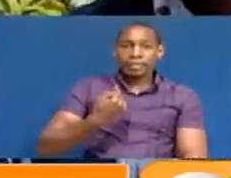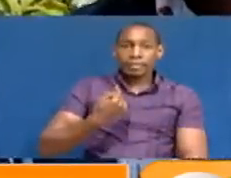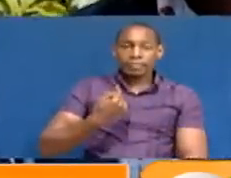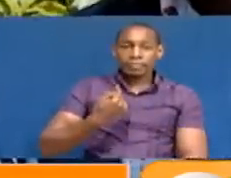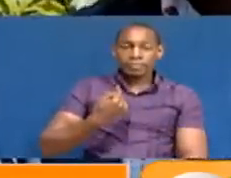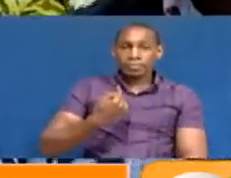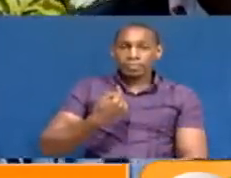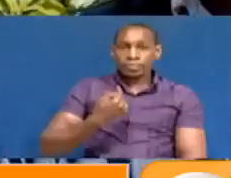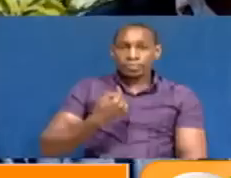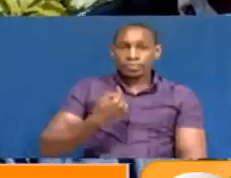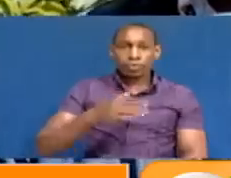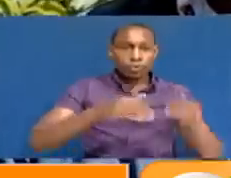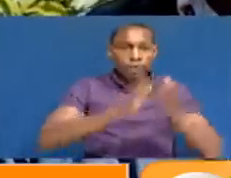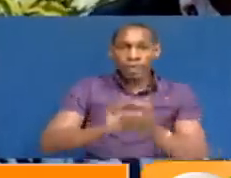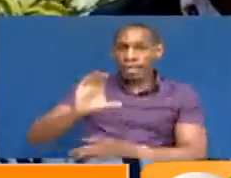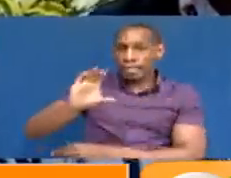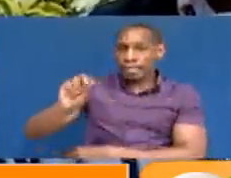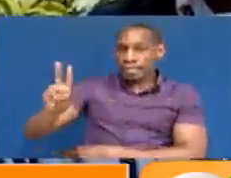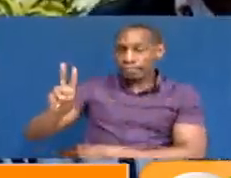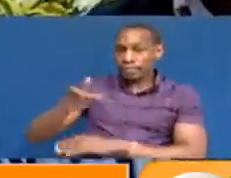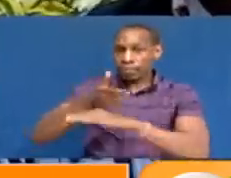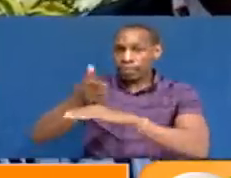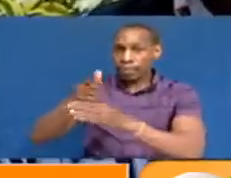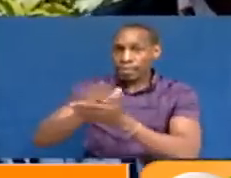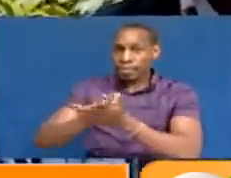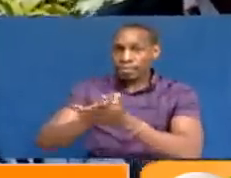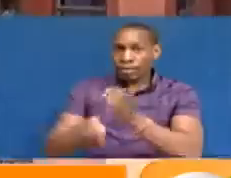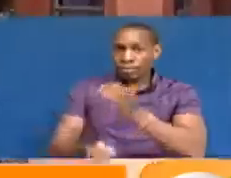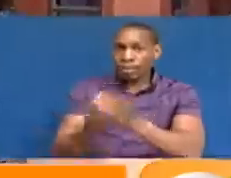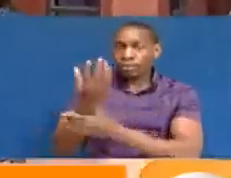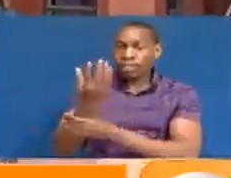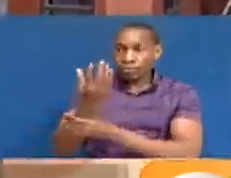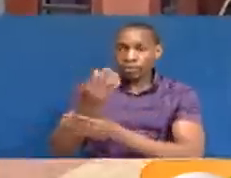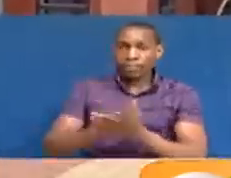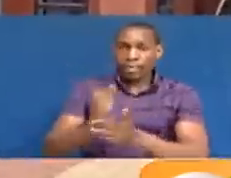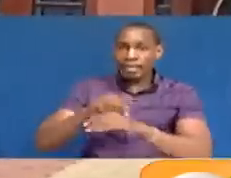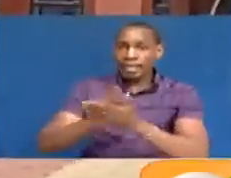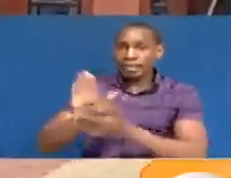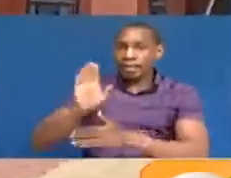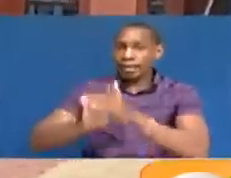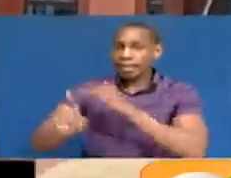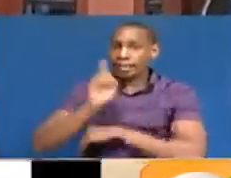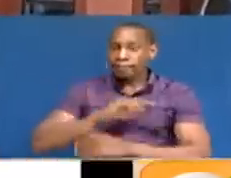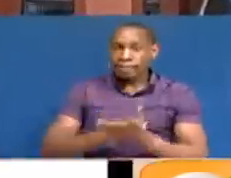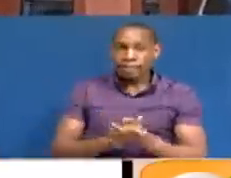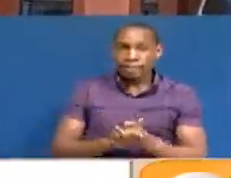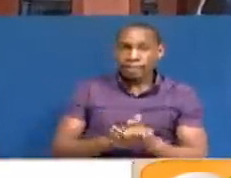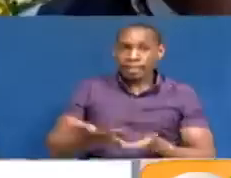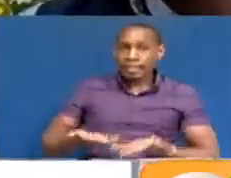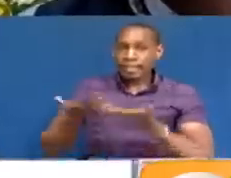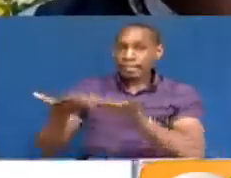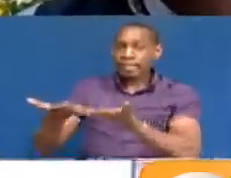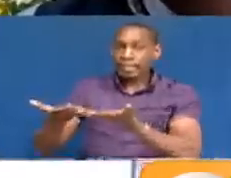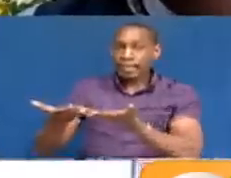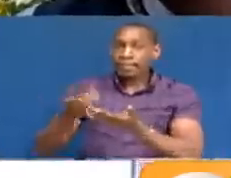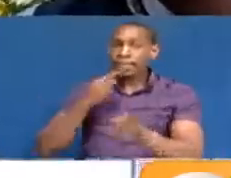at Osim. There were some CCTVs that were being installed. When I came in, so I gave the ice cream